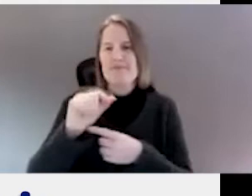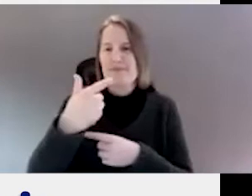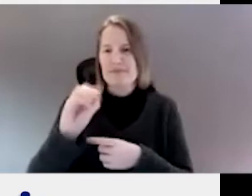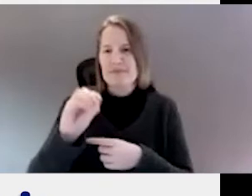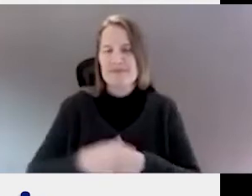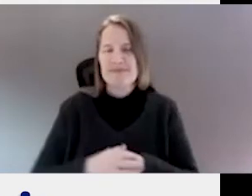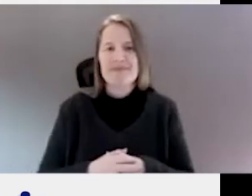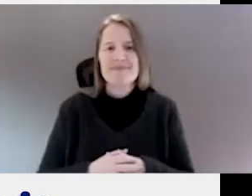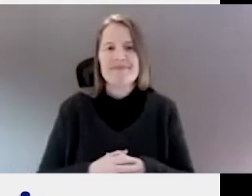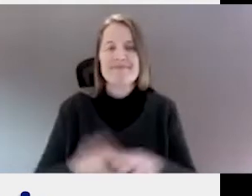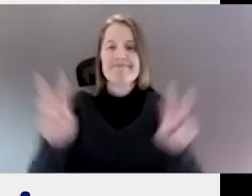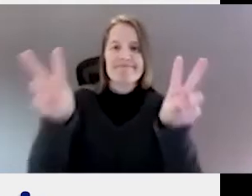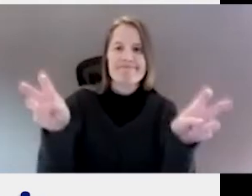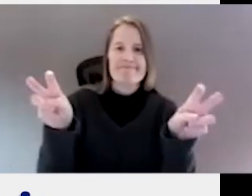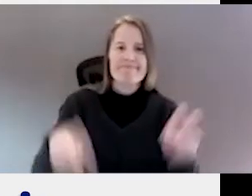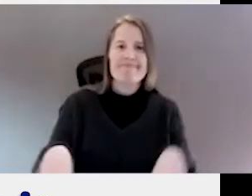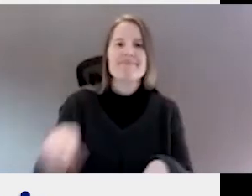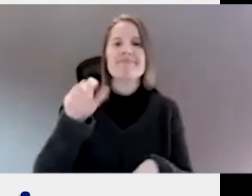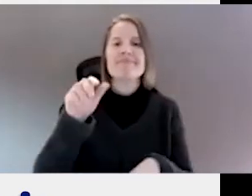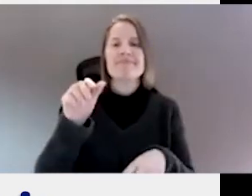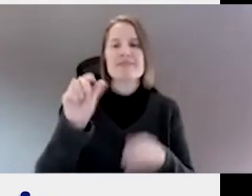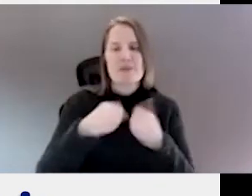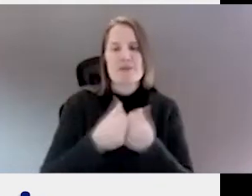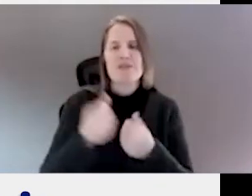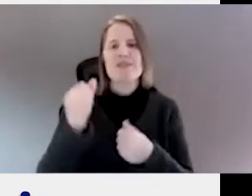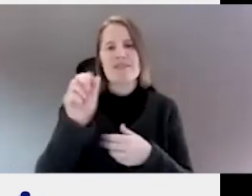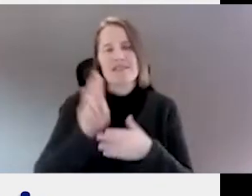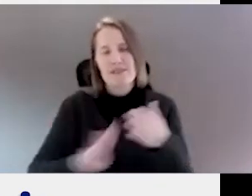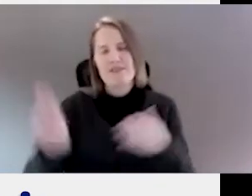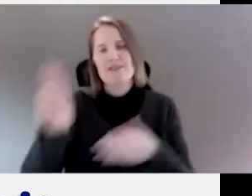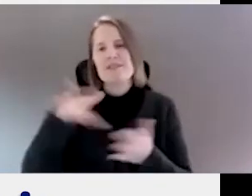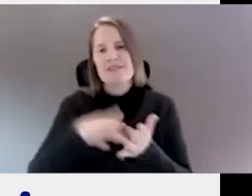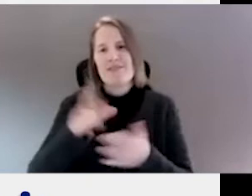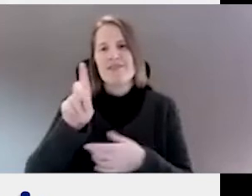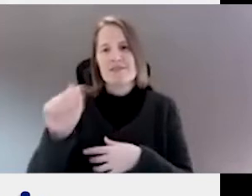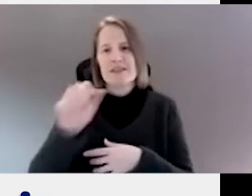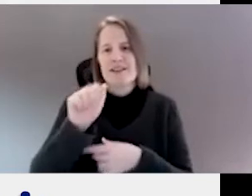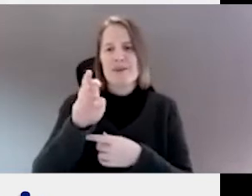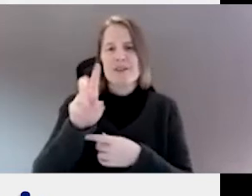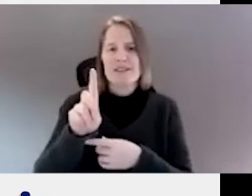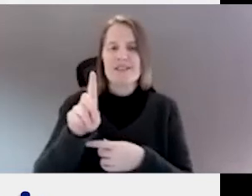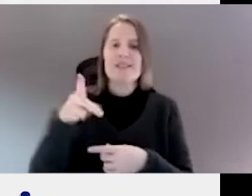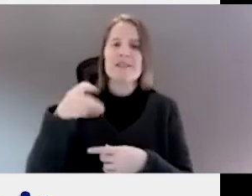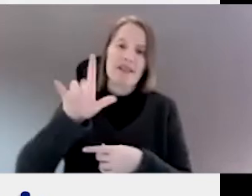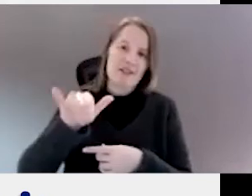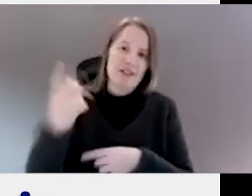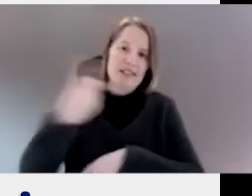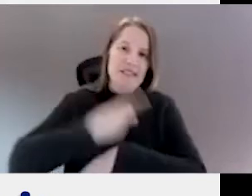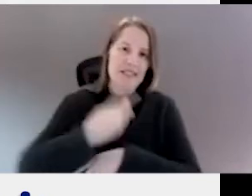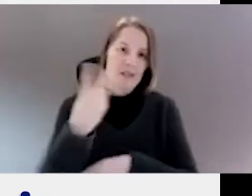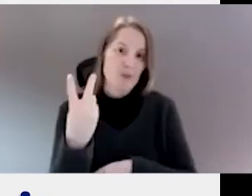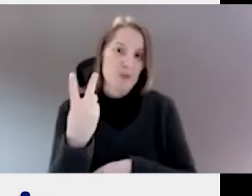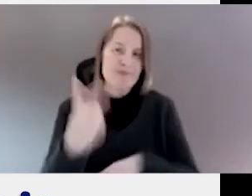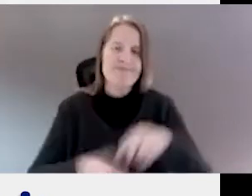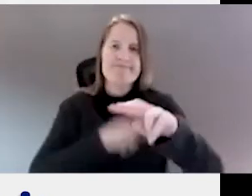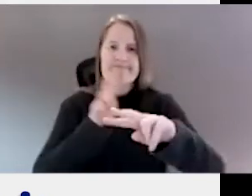Text: Association of University Centers on Disabilities, Plenary Day 2.